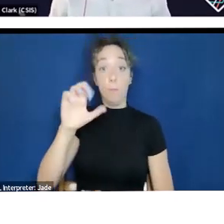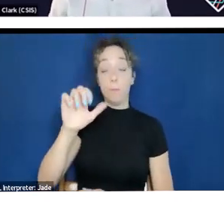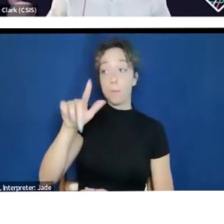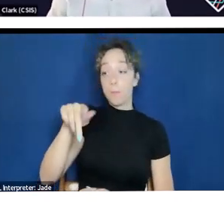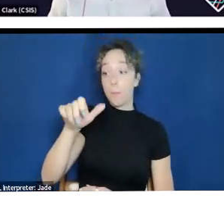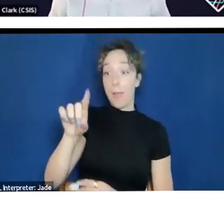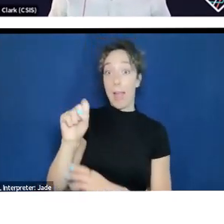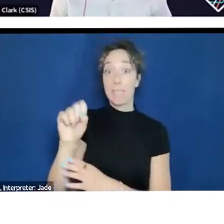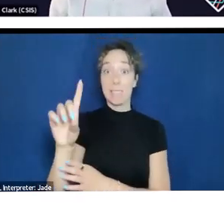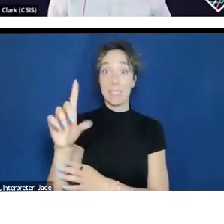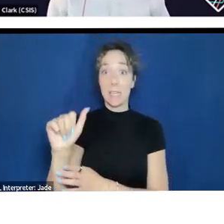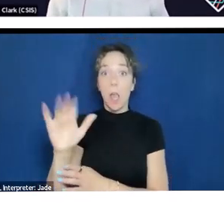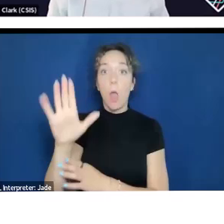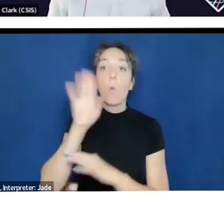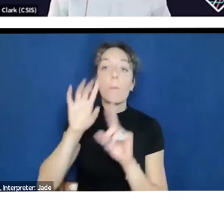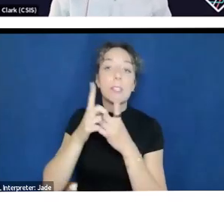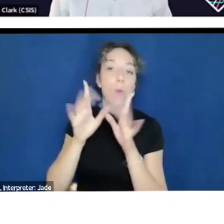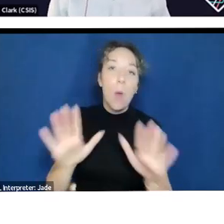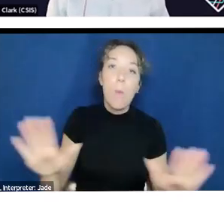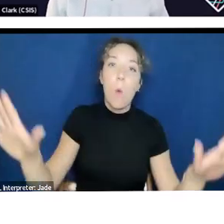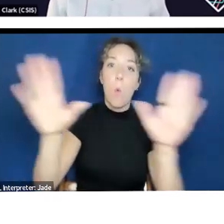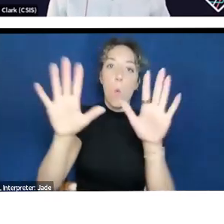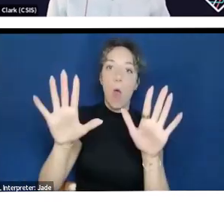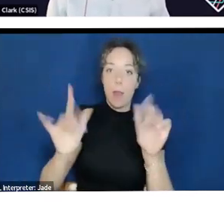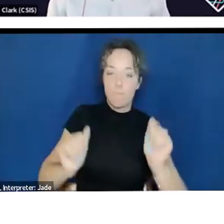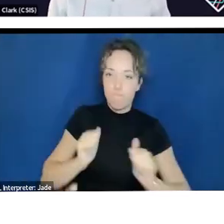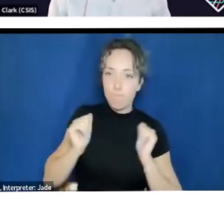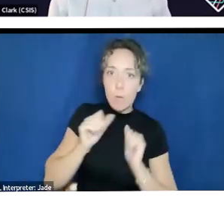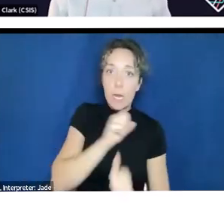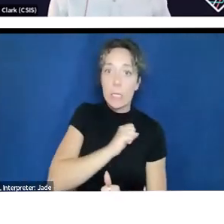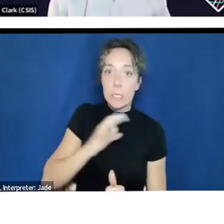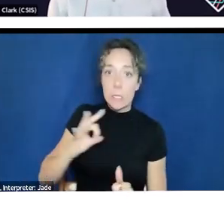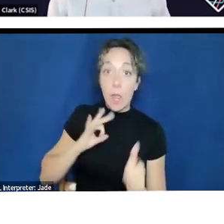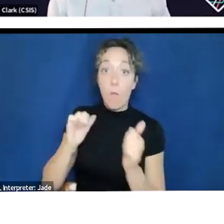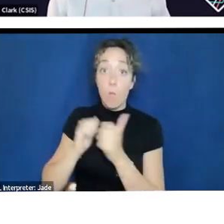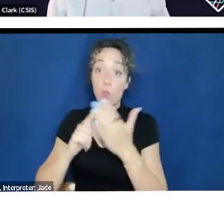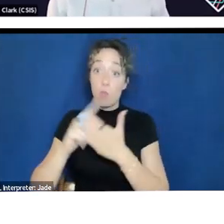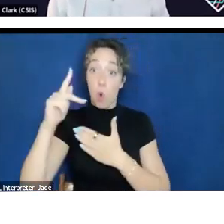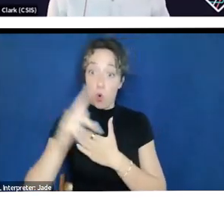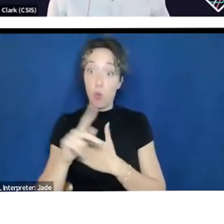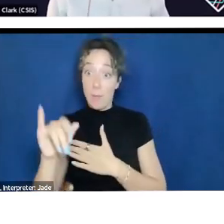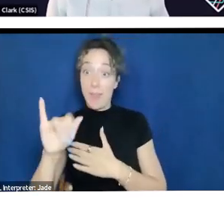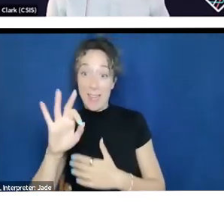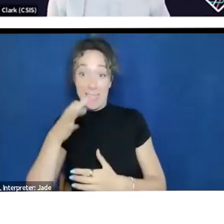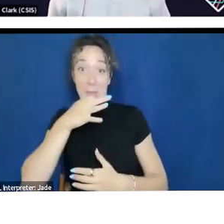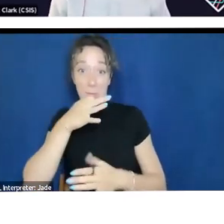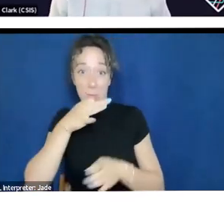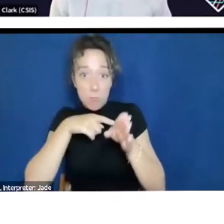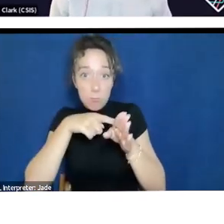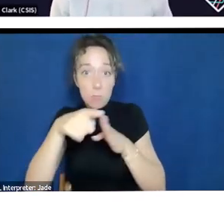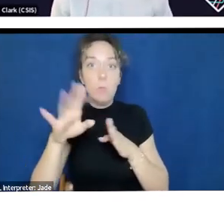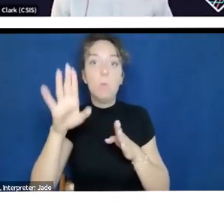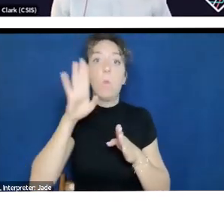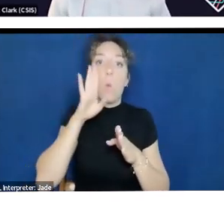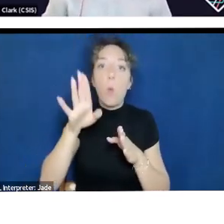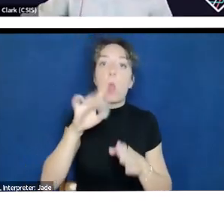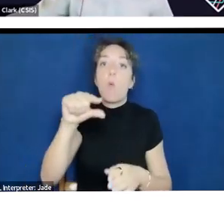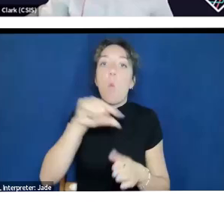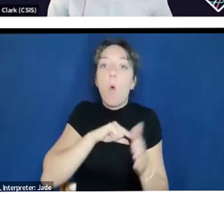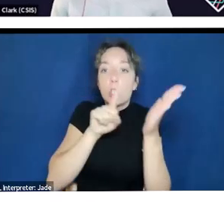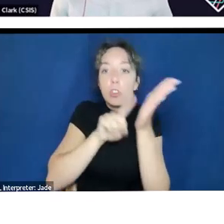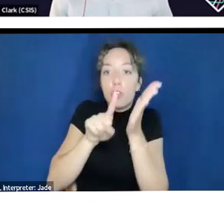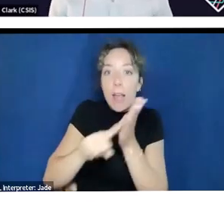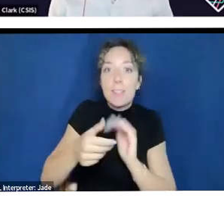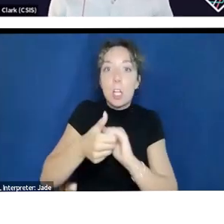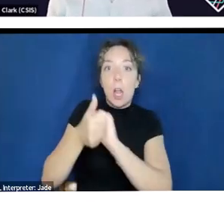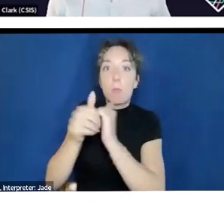with programmatic expertise will perform data quality checks in collaboration with the CALPADS office. CDE department leaders are